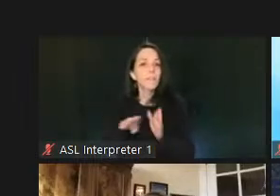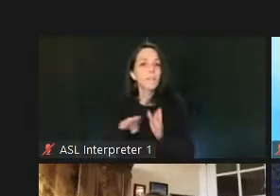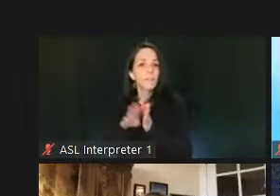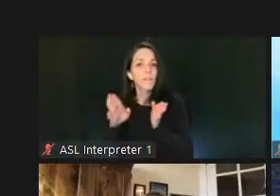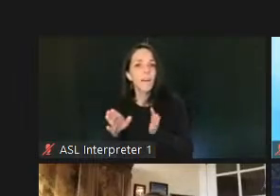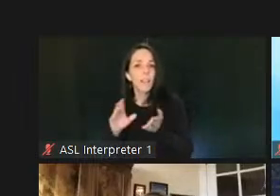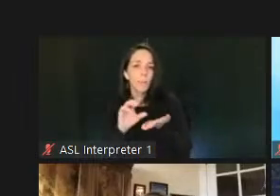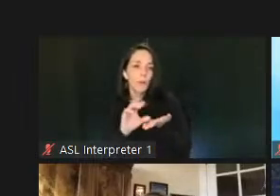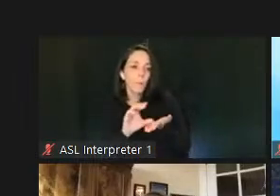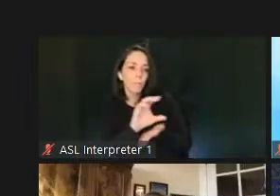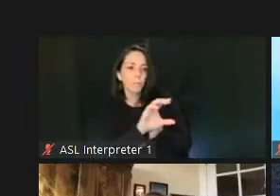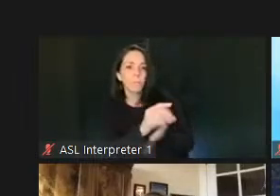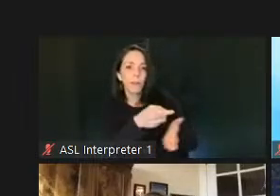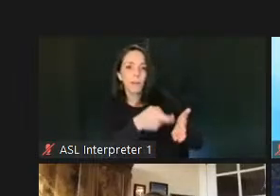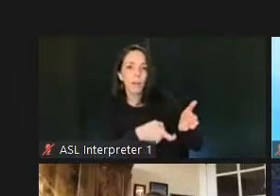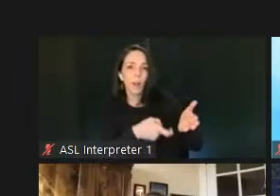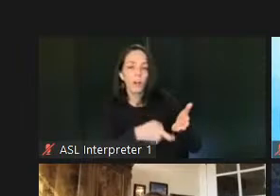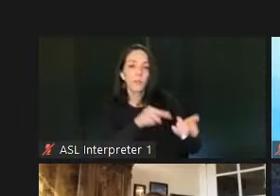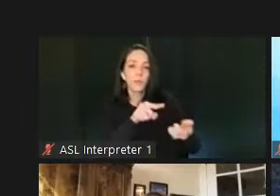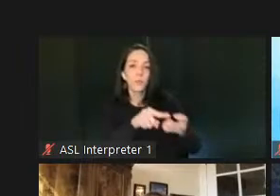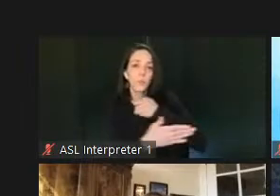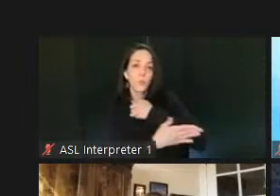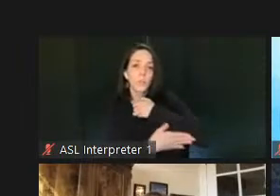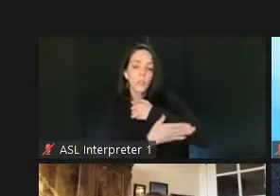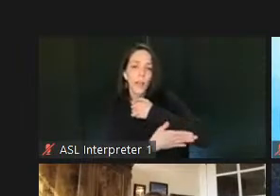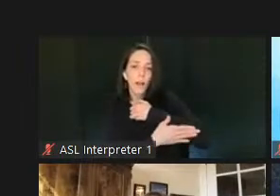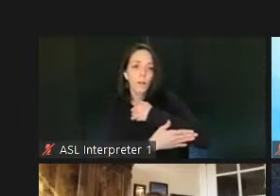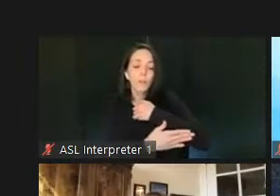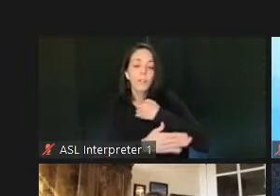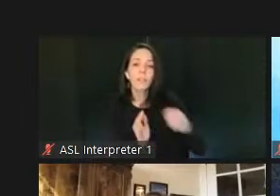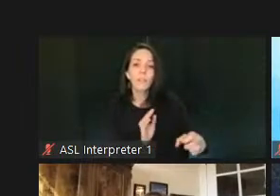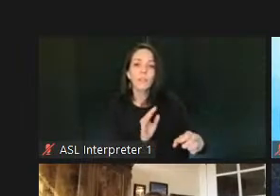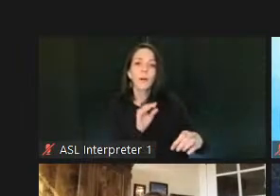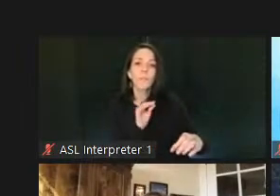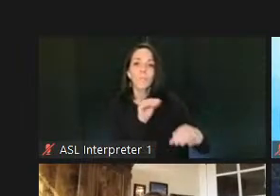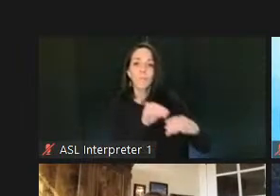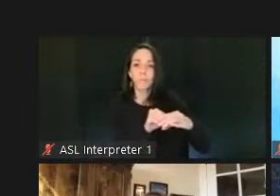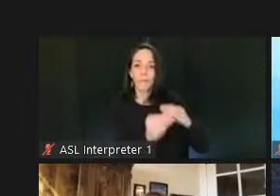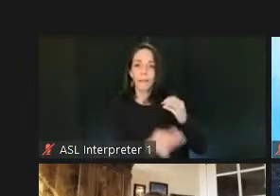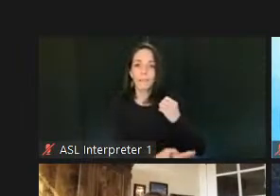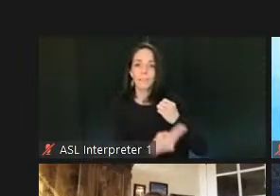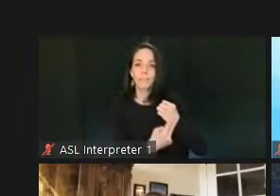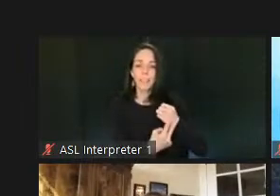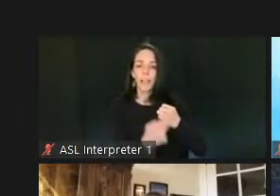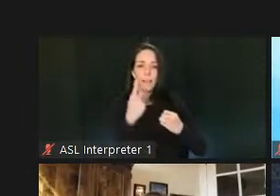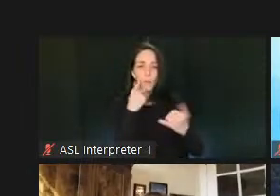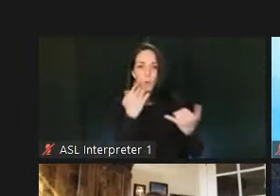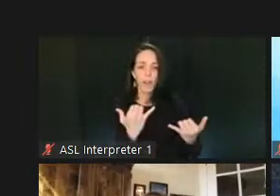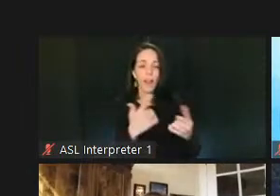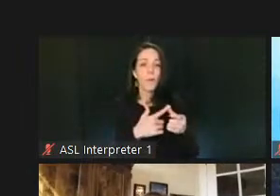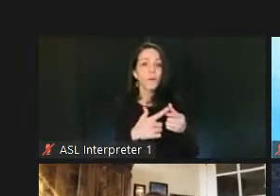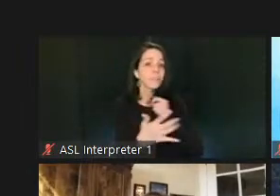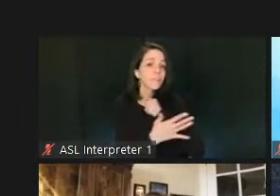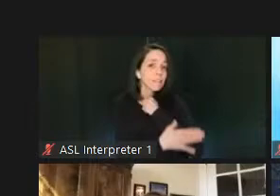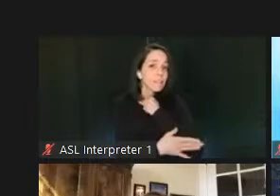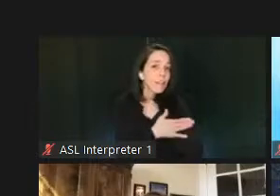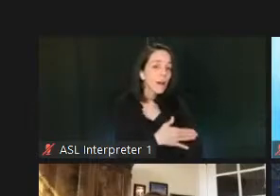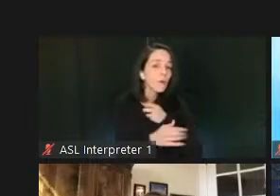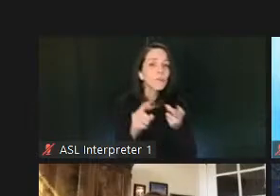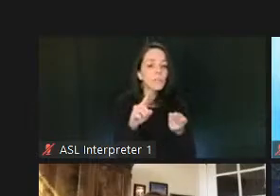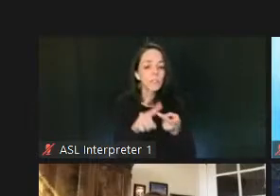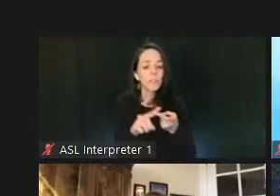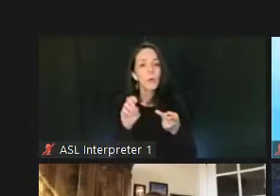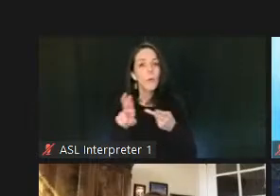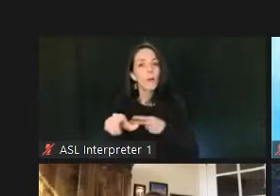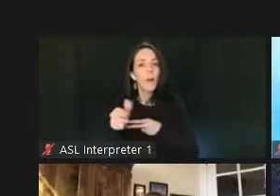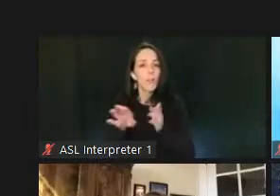to the county, and we hold that money until such a time as either the county or another developer are able to construct